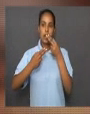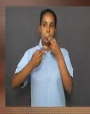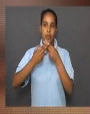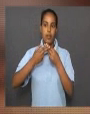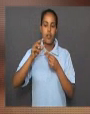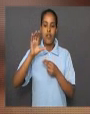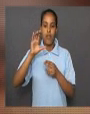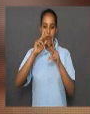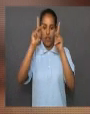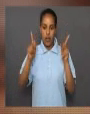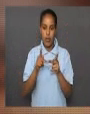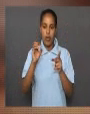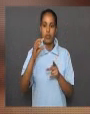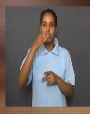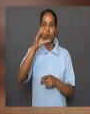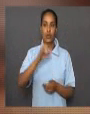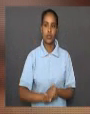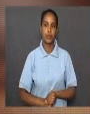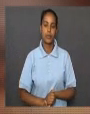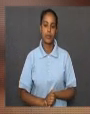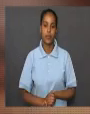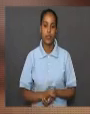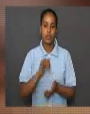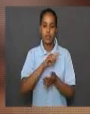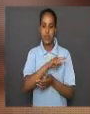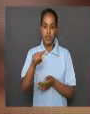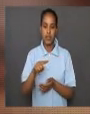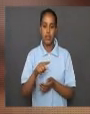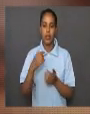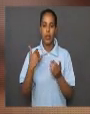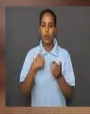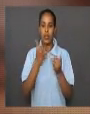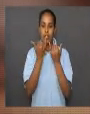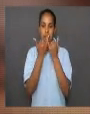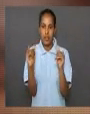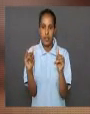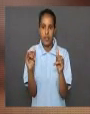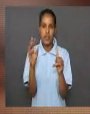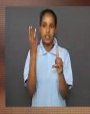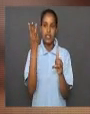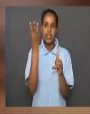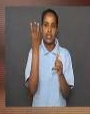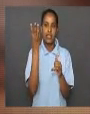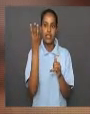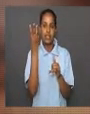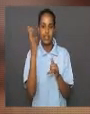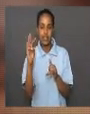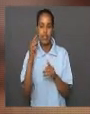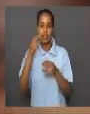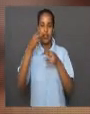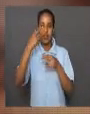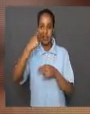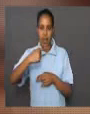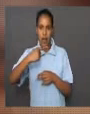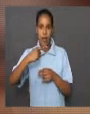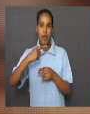volume of the solution. Thus, we divide 16 grams